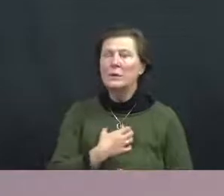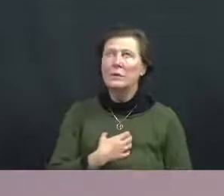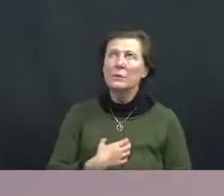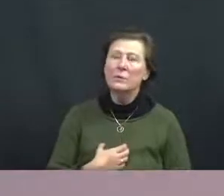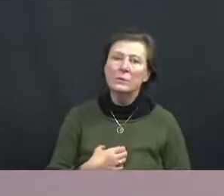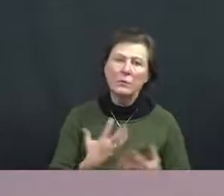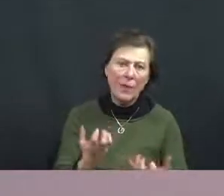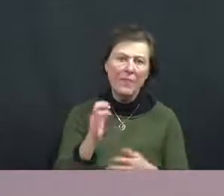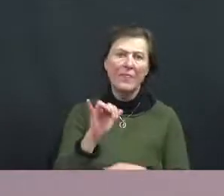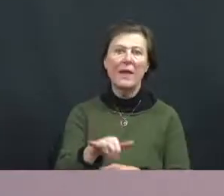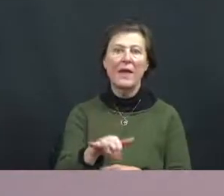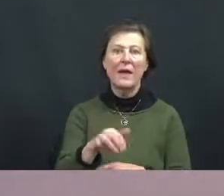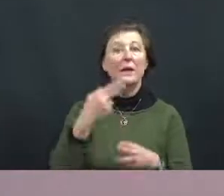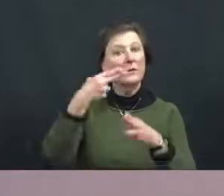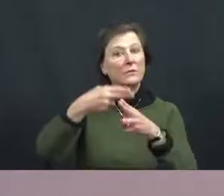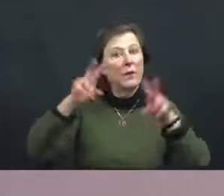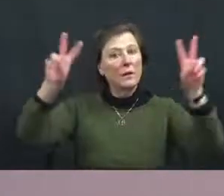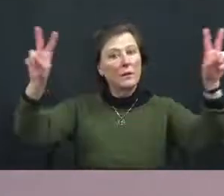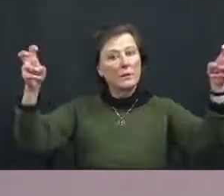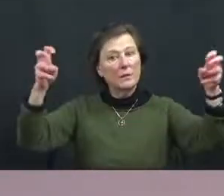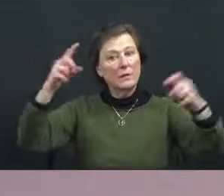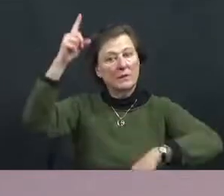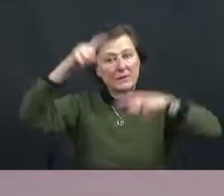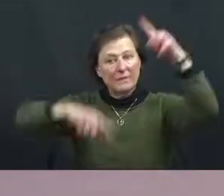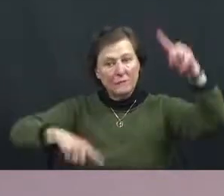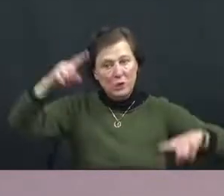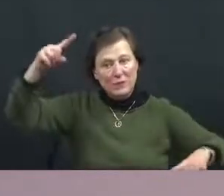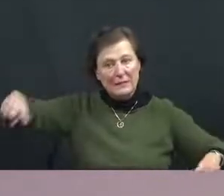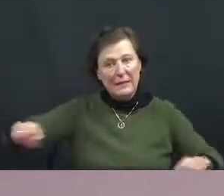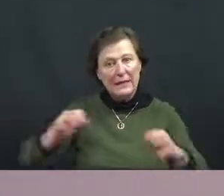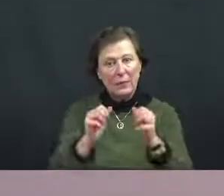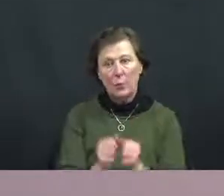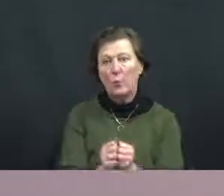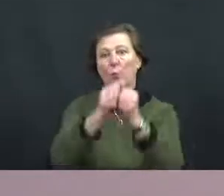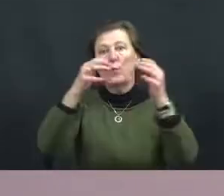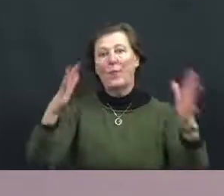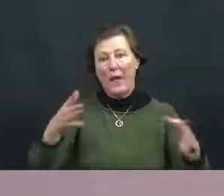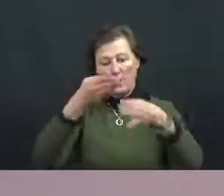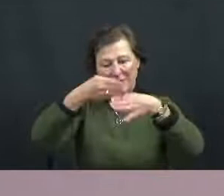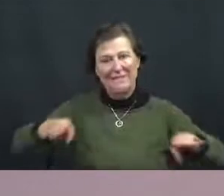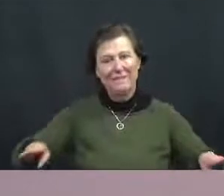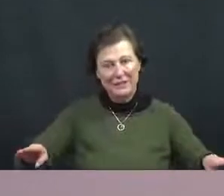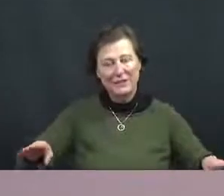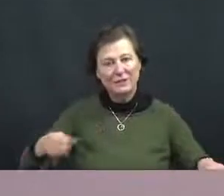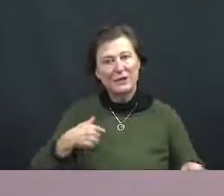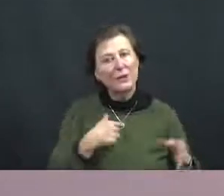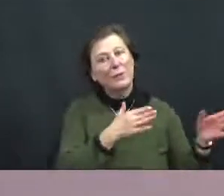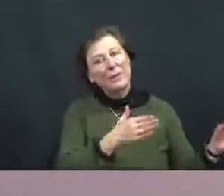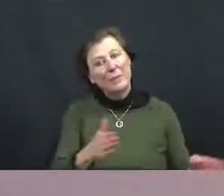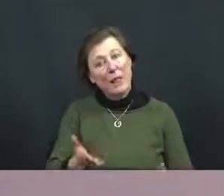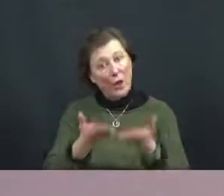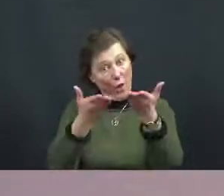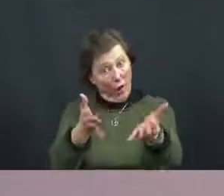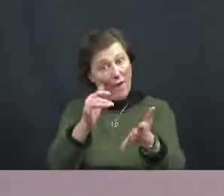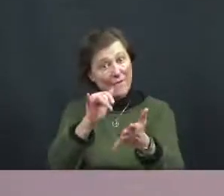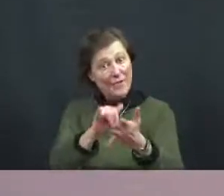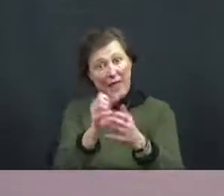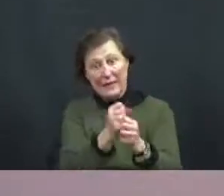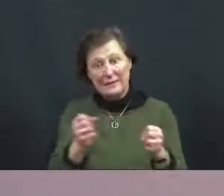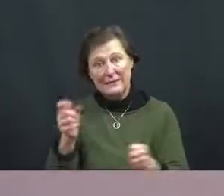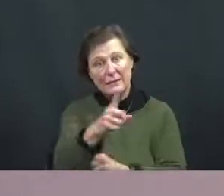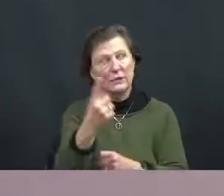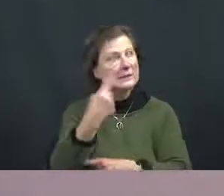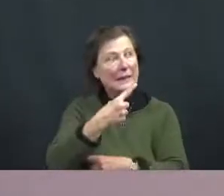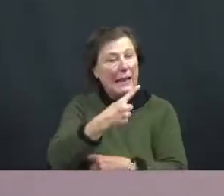it's called Diversity Without Division. And we plan on offering that next year, the date to be